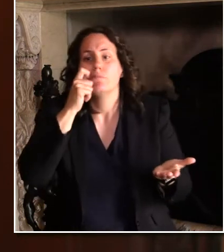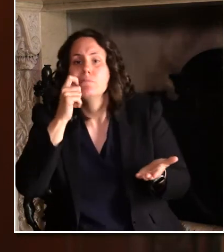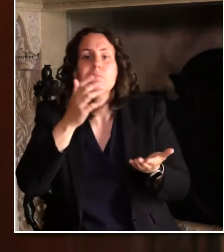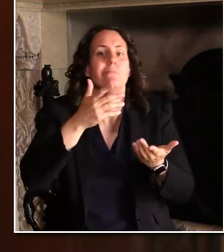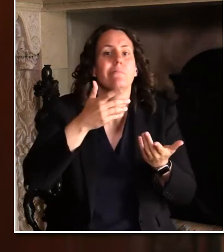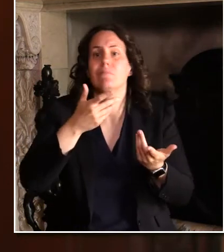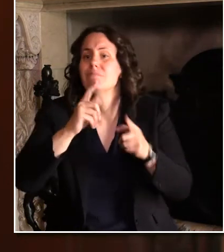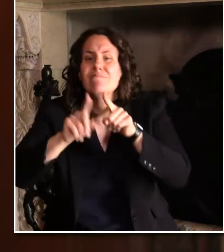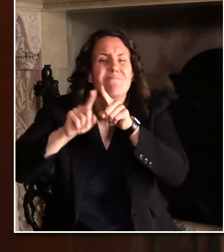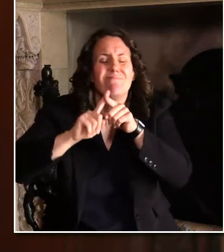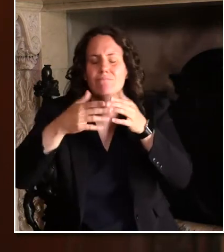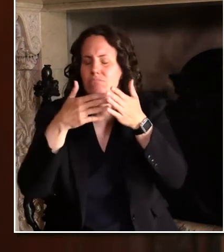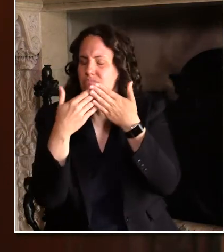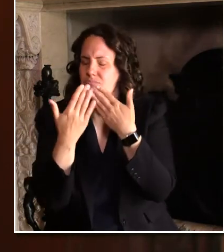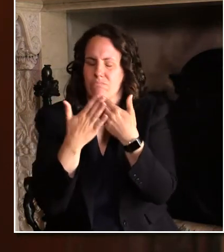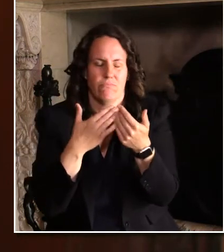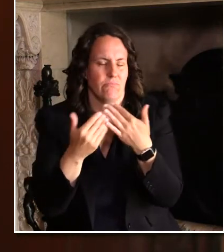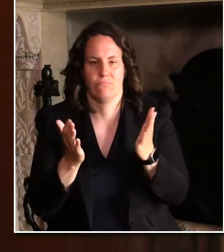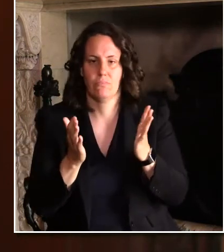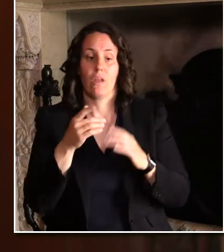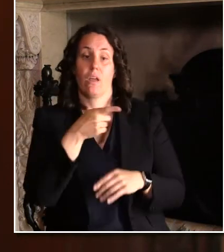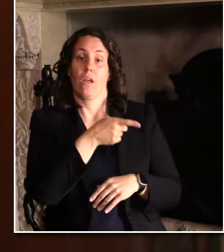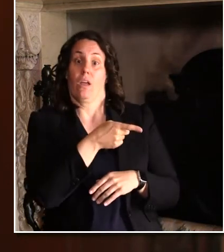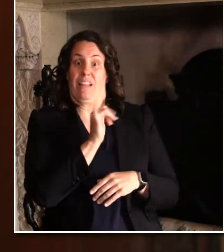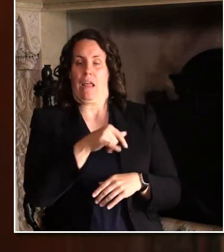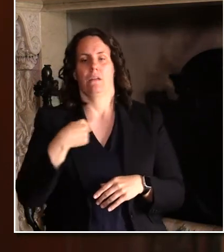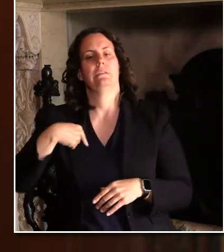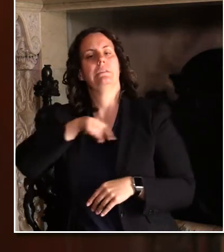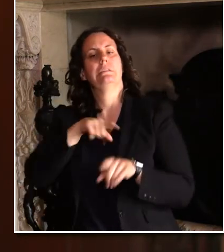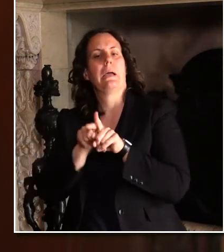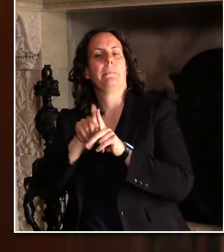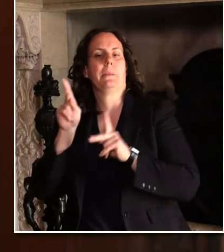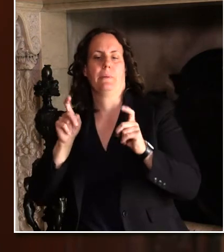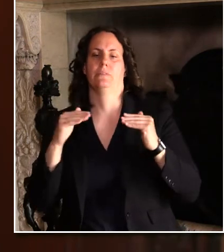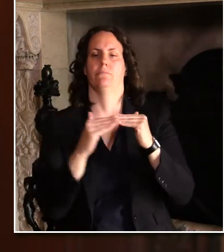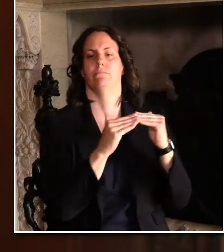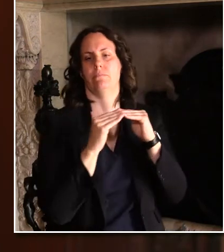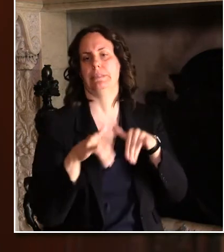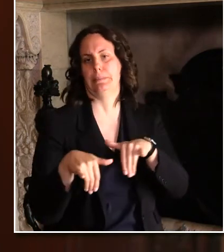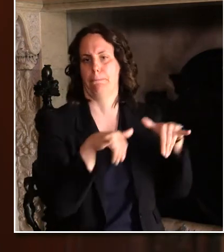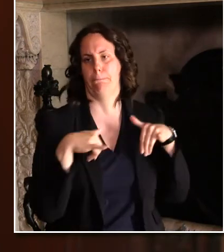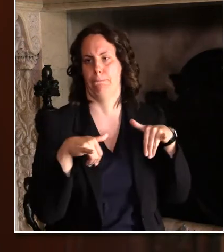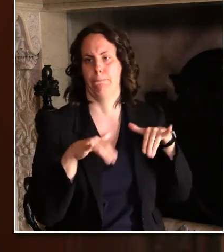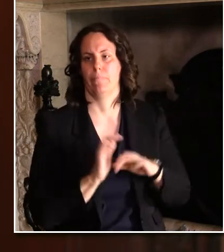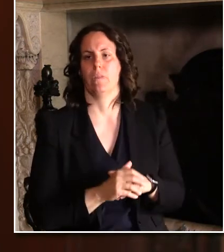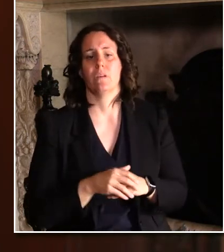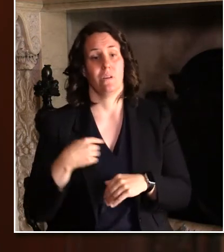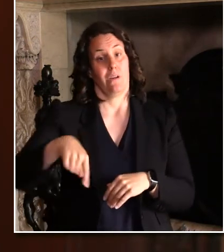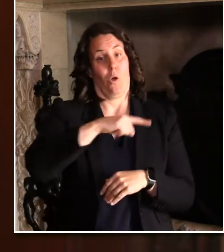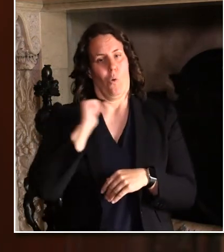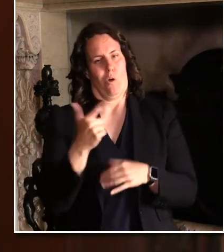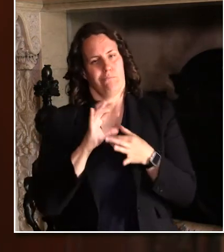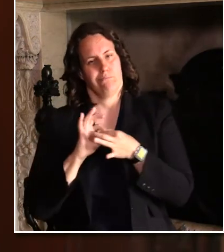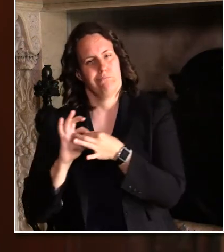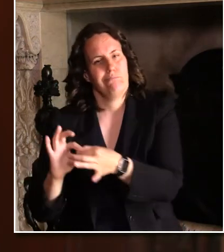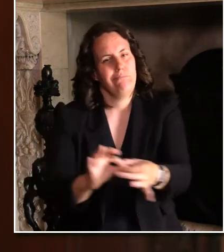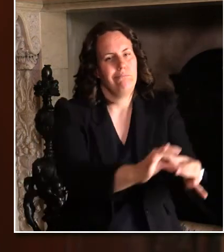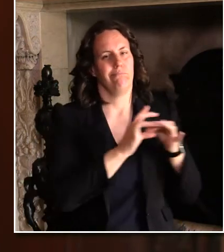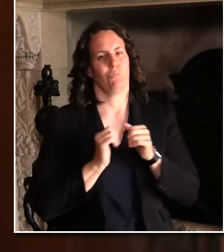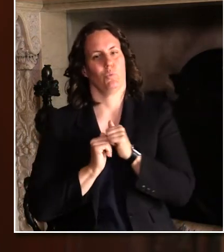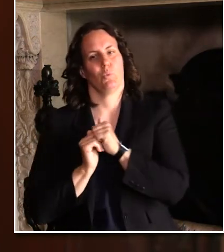don't realize it, because we are all in this together, and if any one of us is unsafe, that affects our